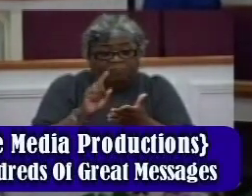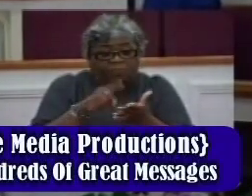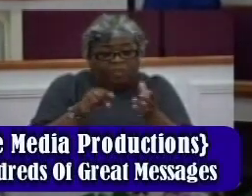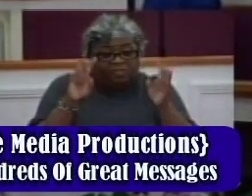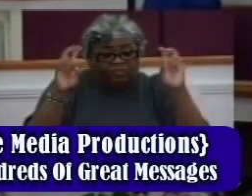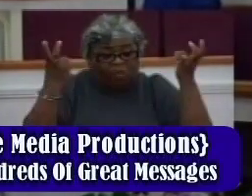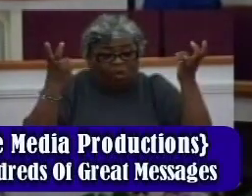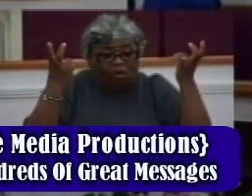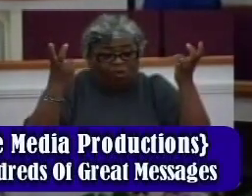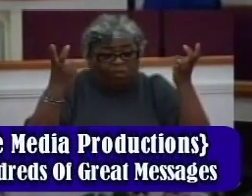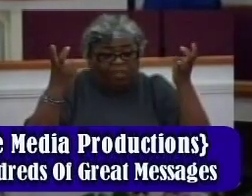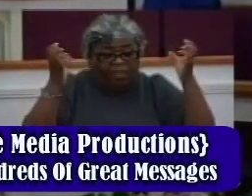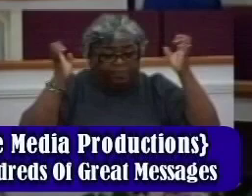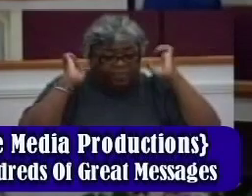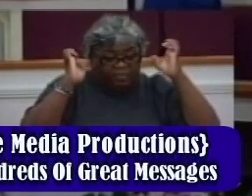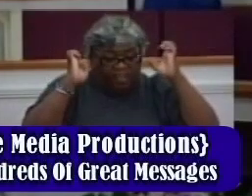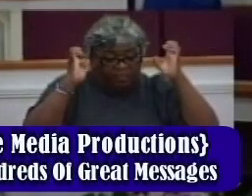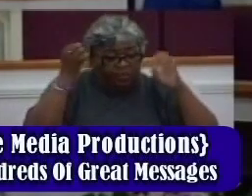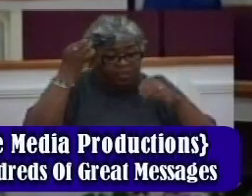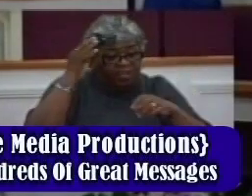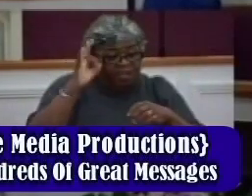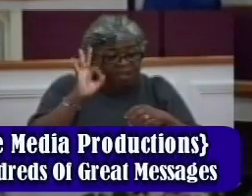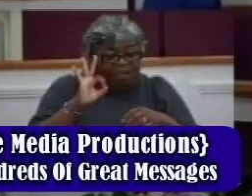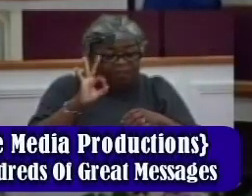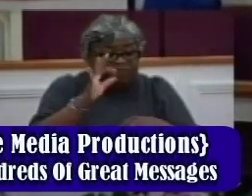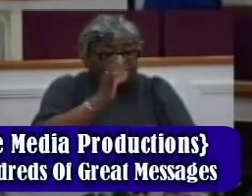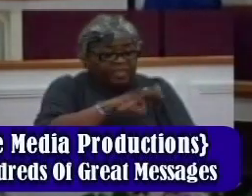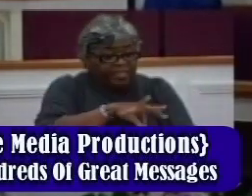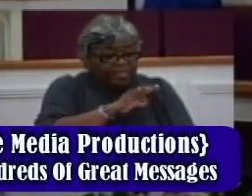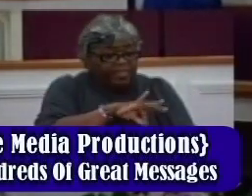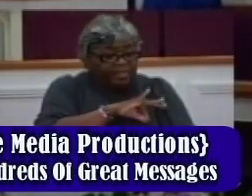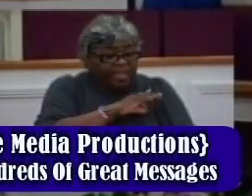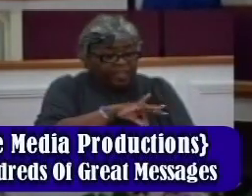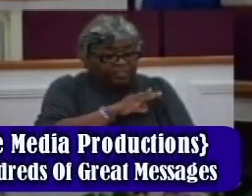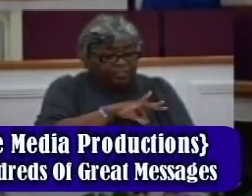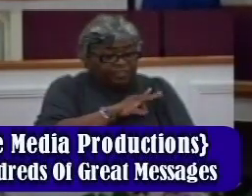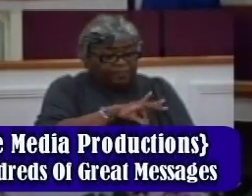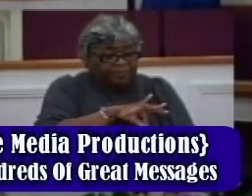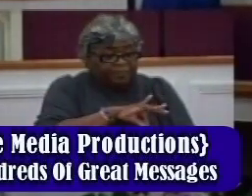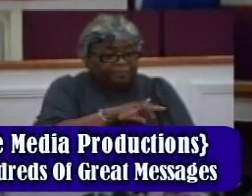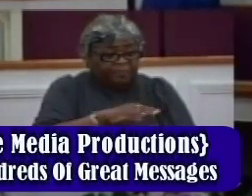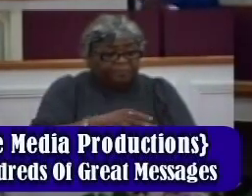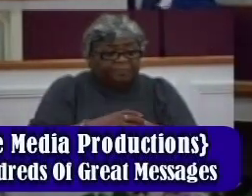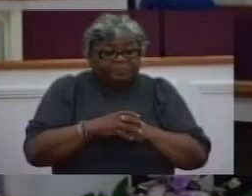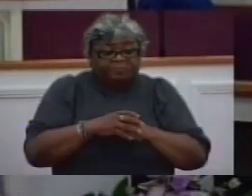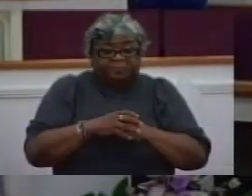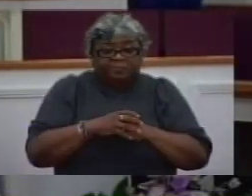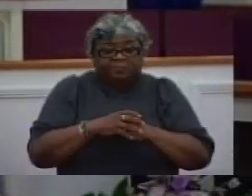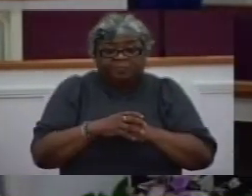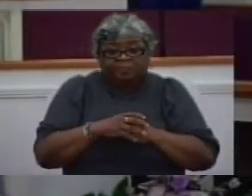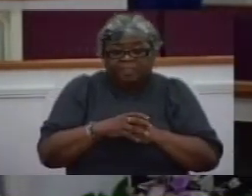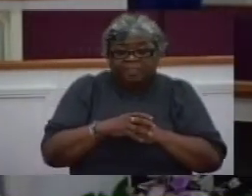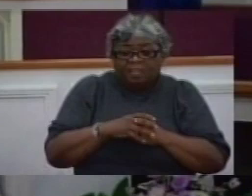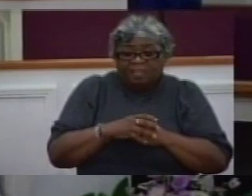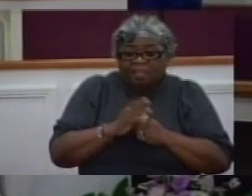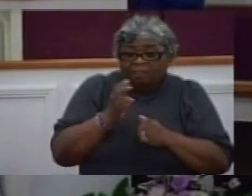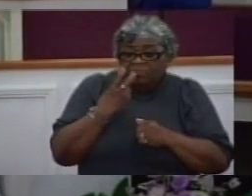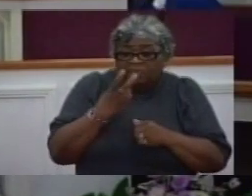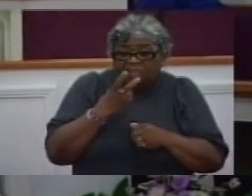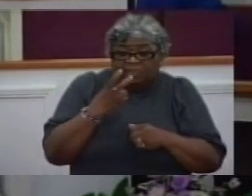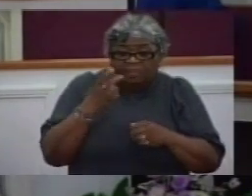called the doctrine of election. Would somebody shout back at me and say, the